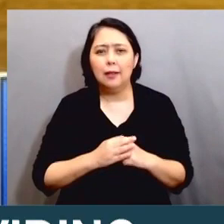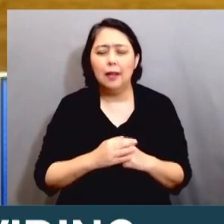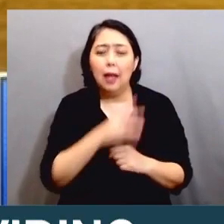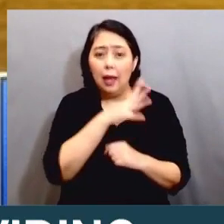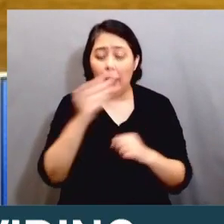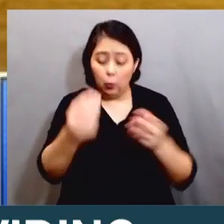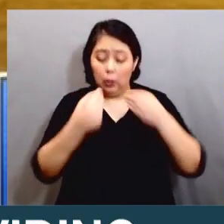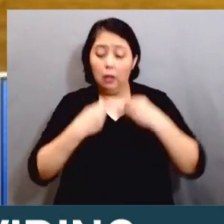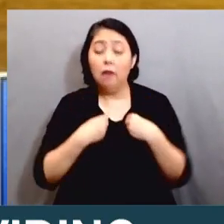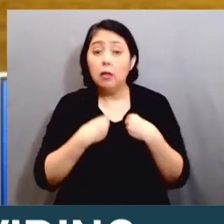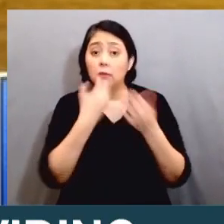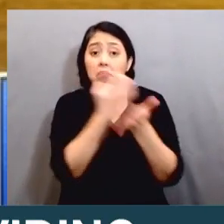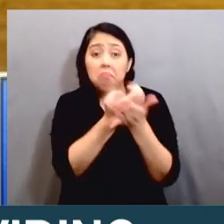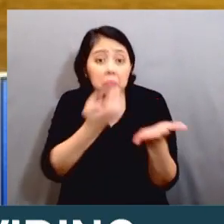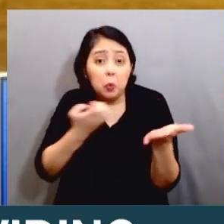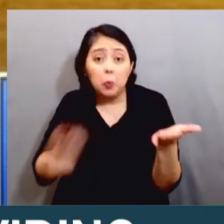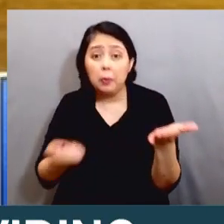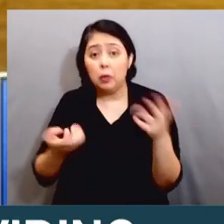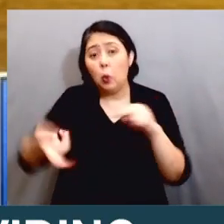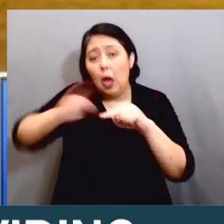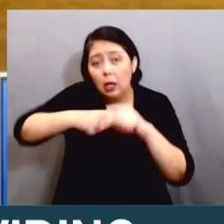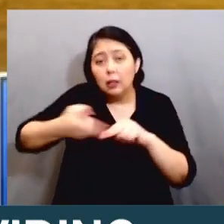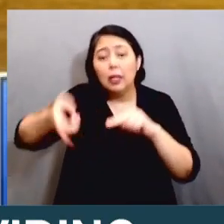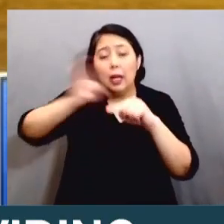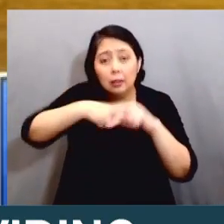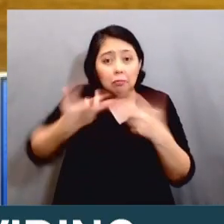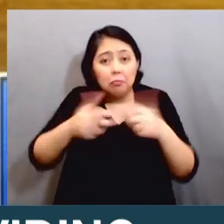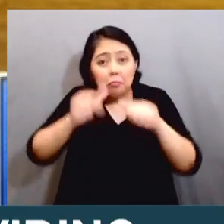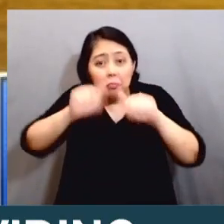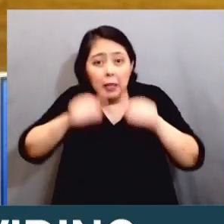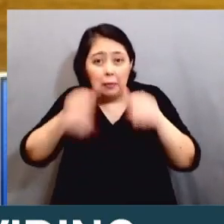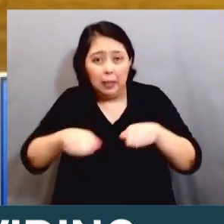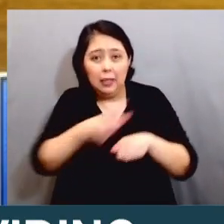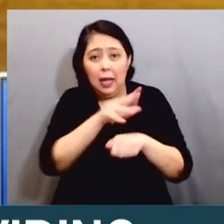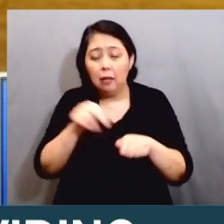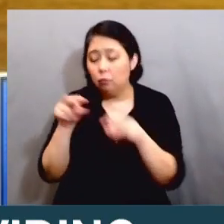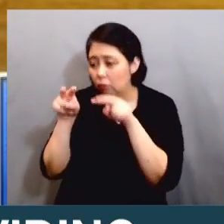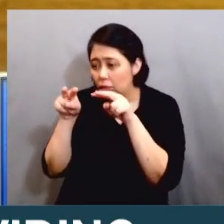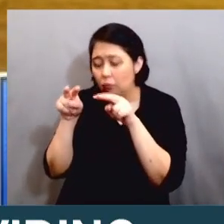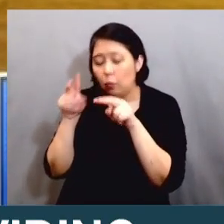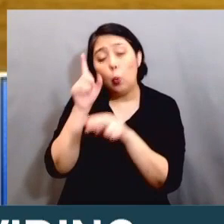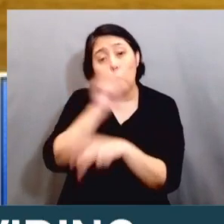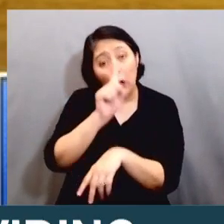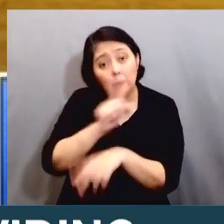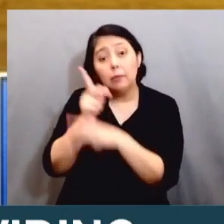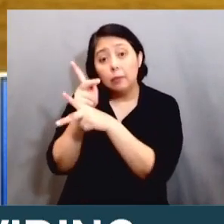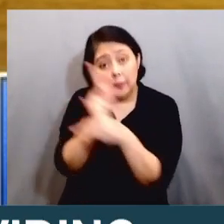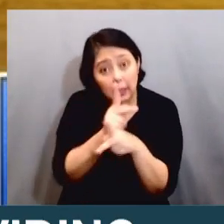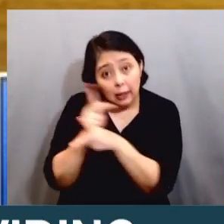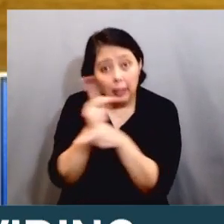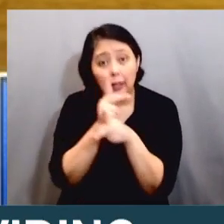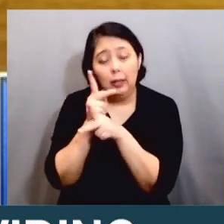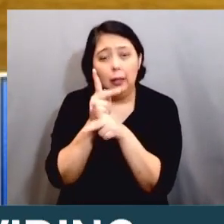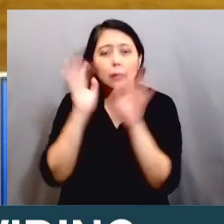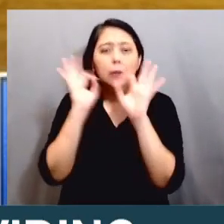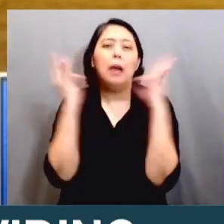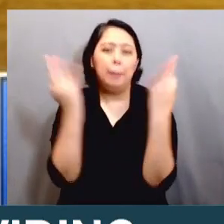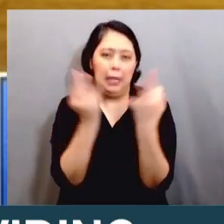capabilities and looking after the families of the